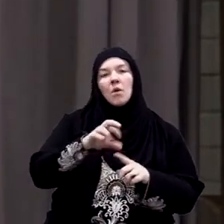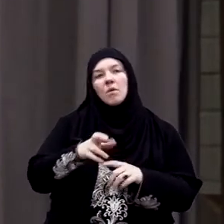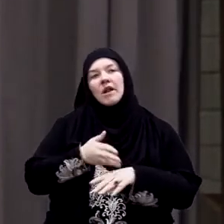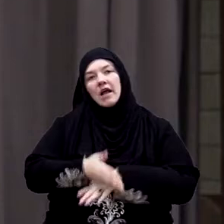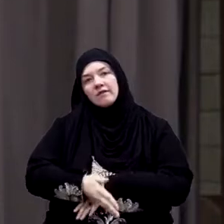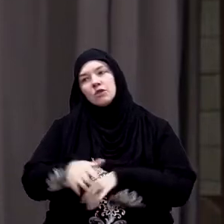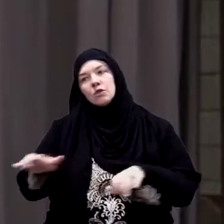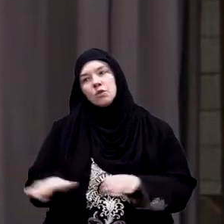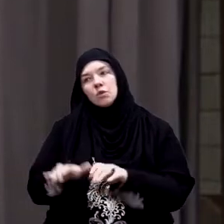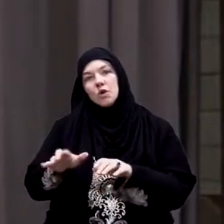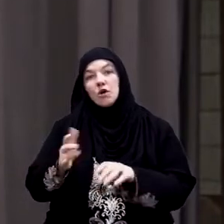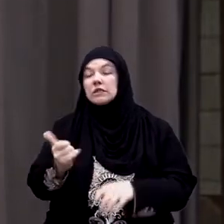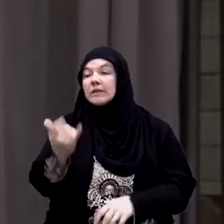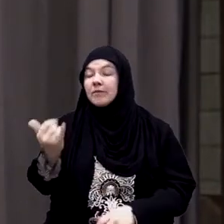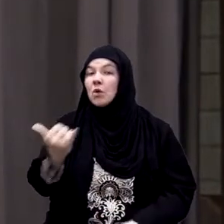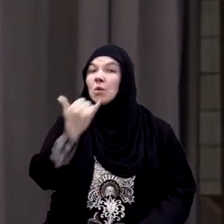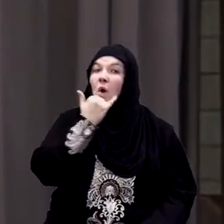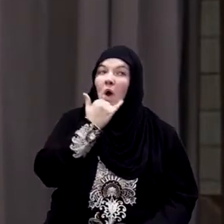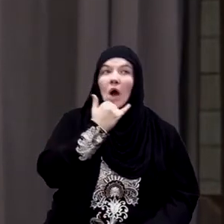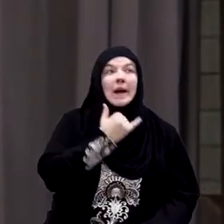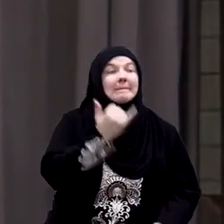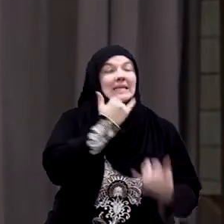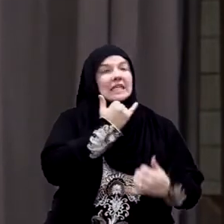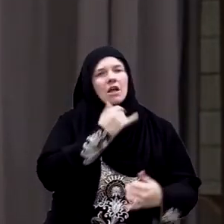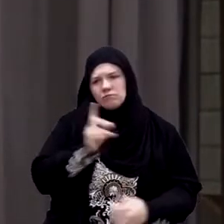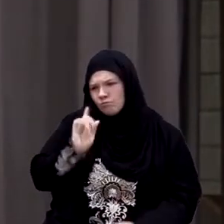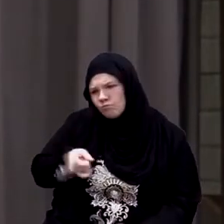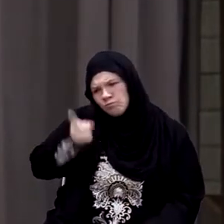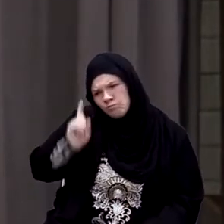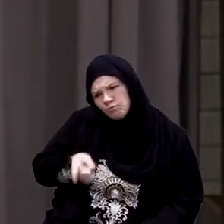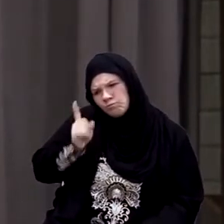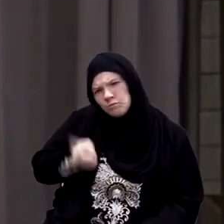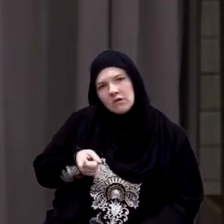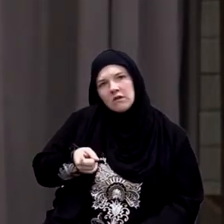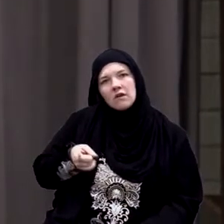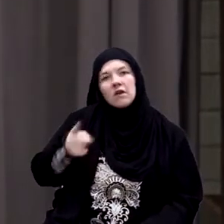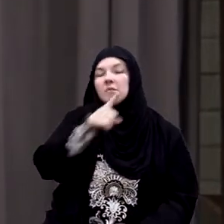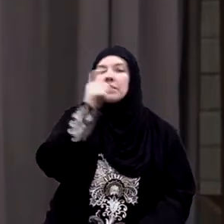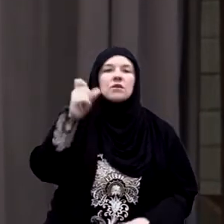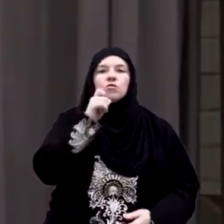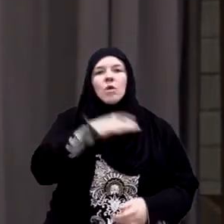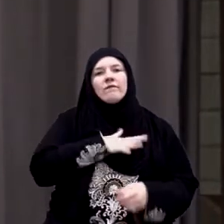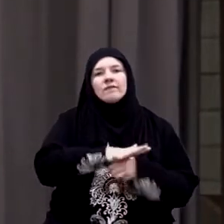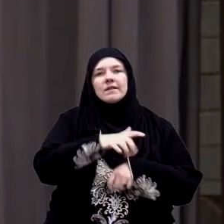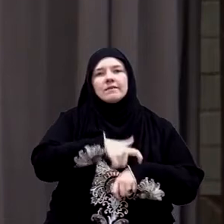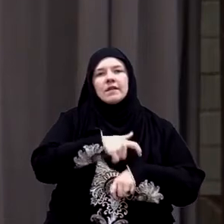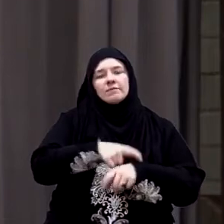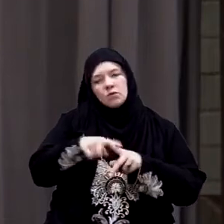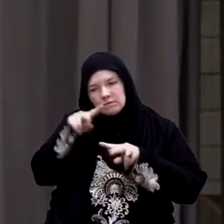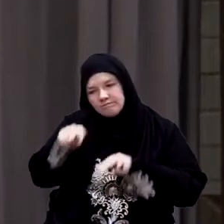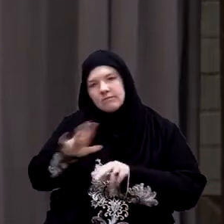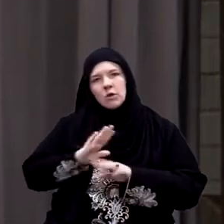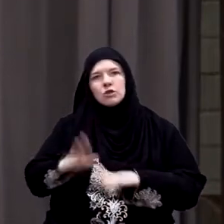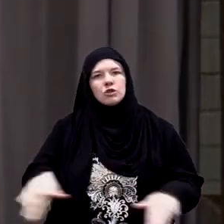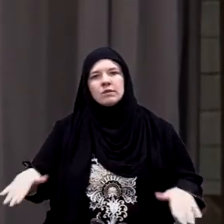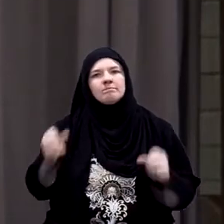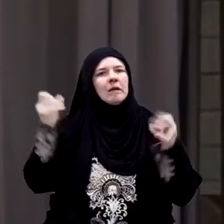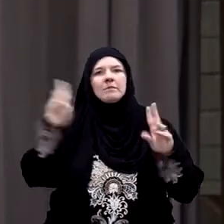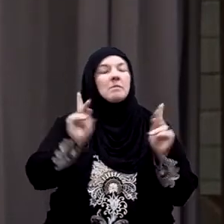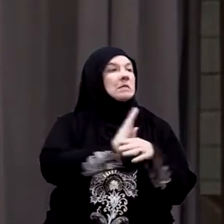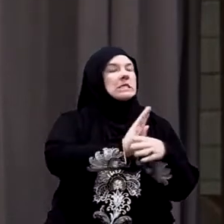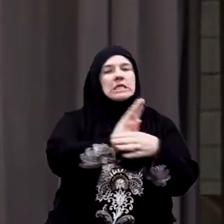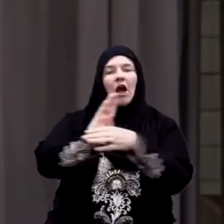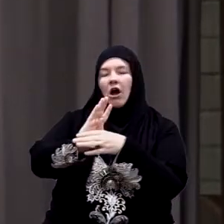something ominously wrong. Why? Because we don't have time for our children, period.